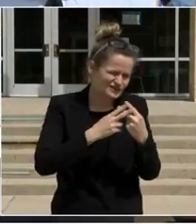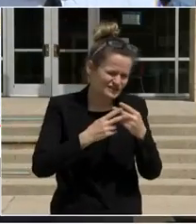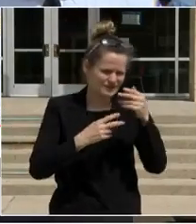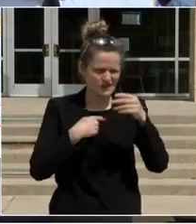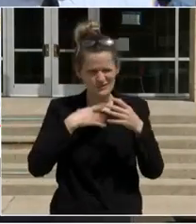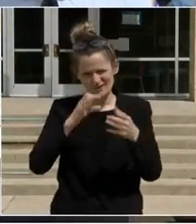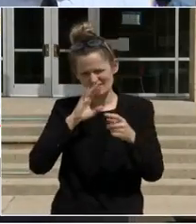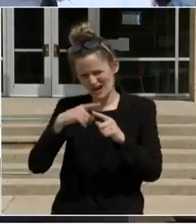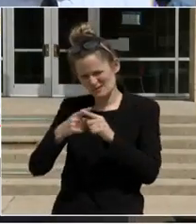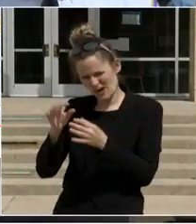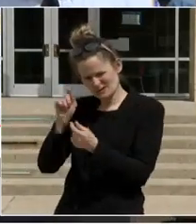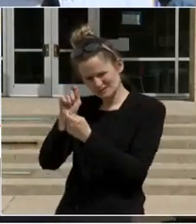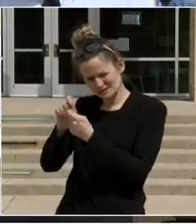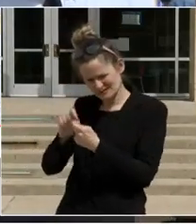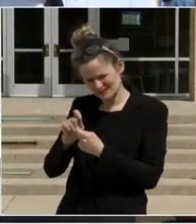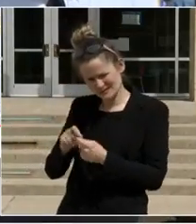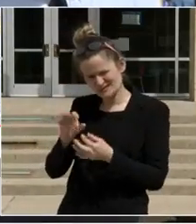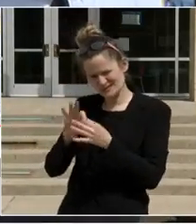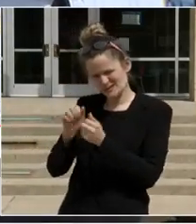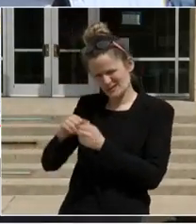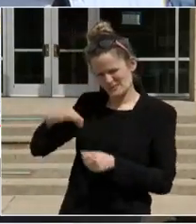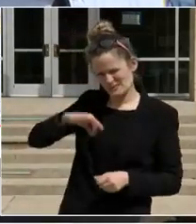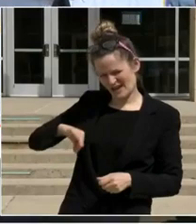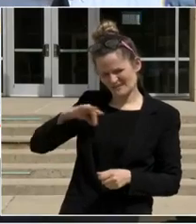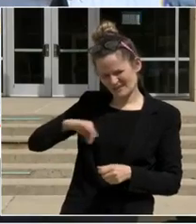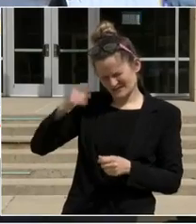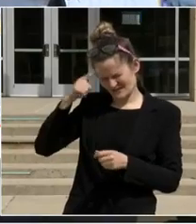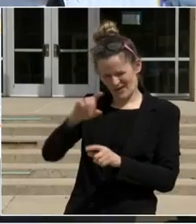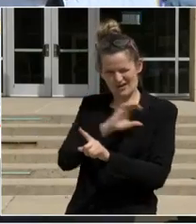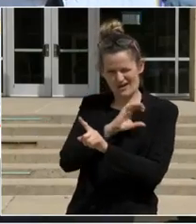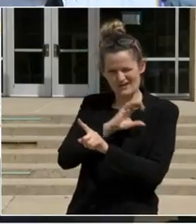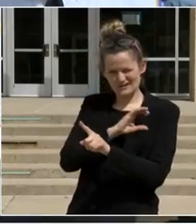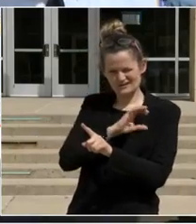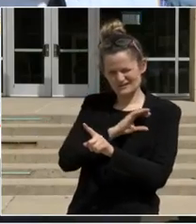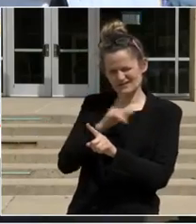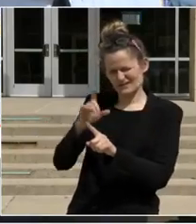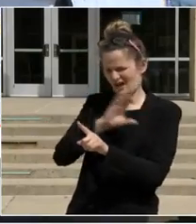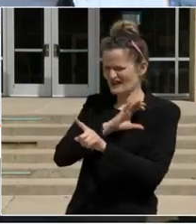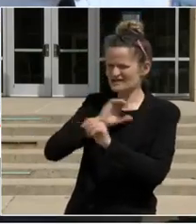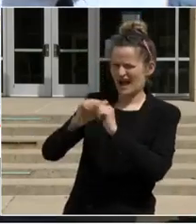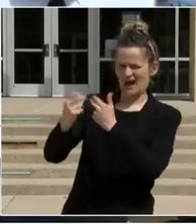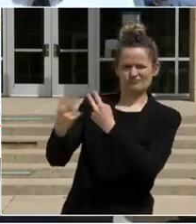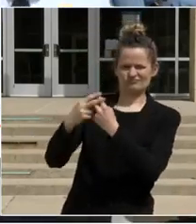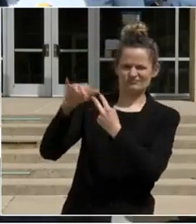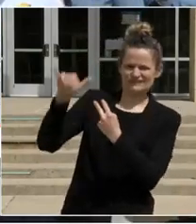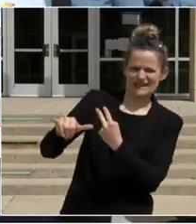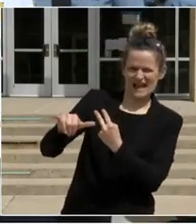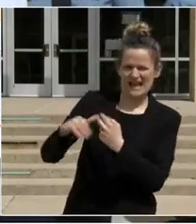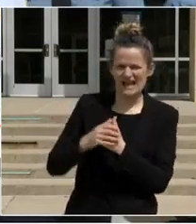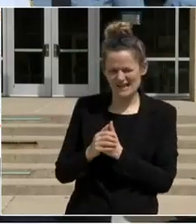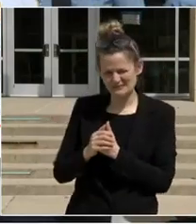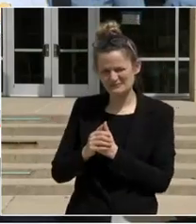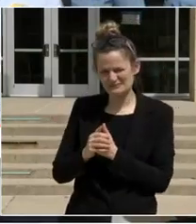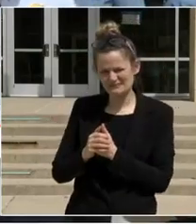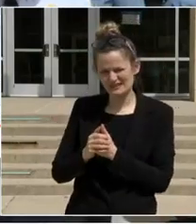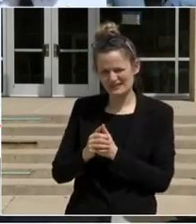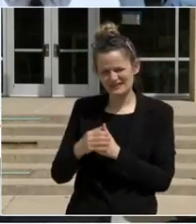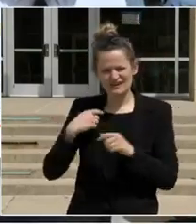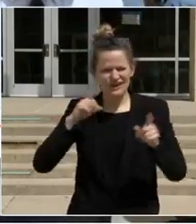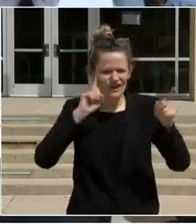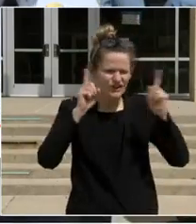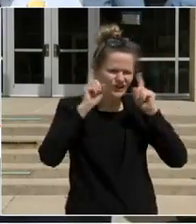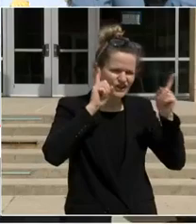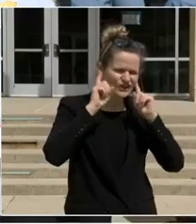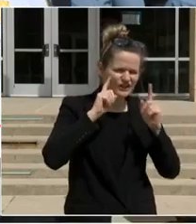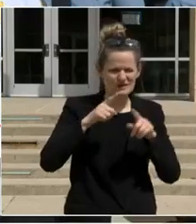the incentives would be for officers to stay as DC police officers? And, we've heard a lot about getting to that 347,